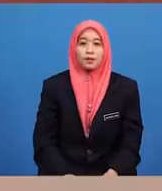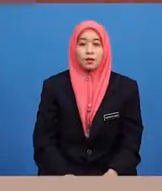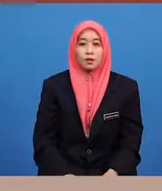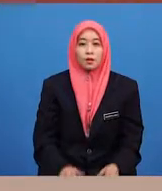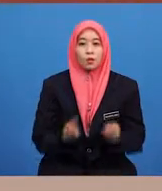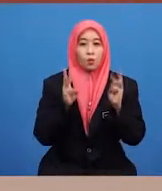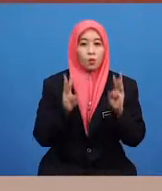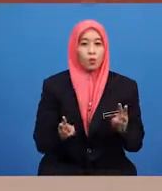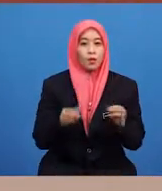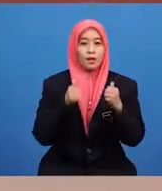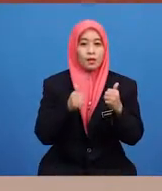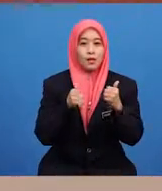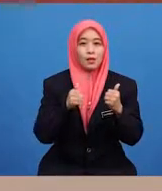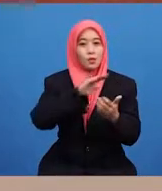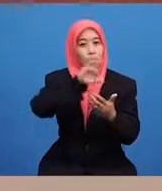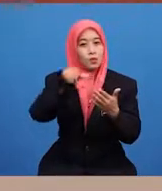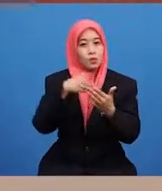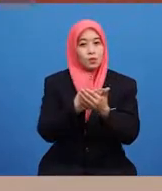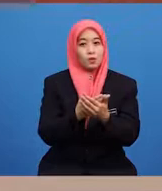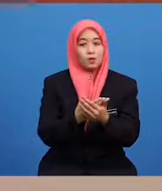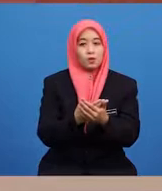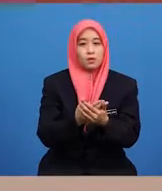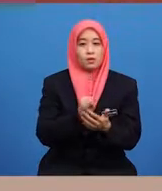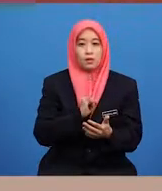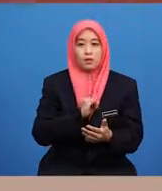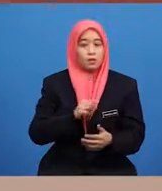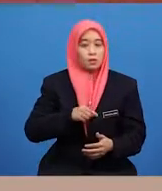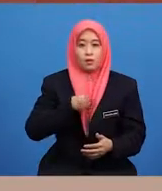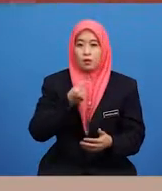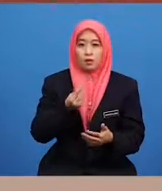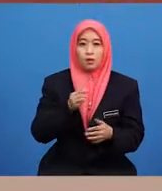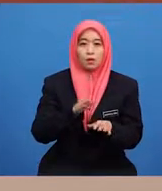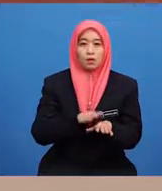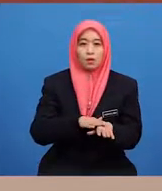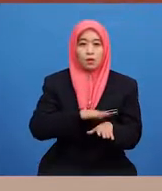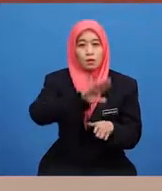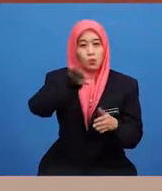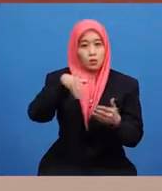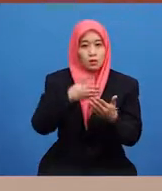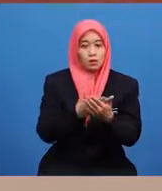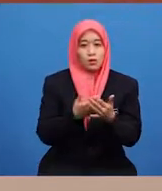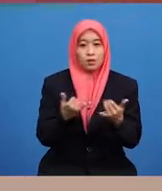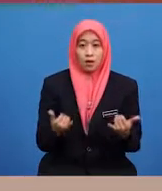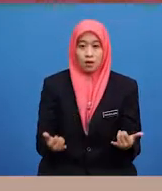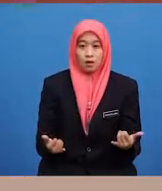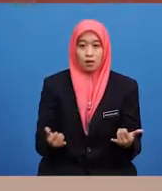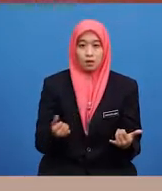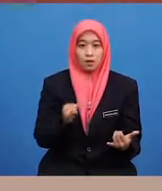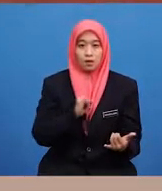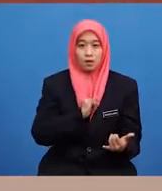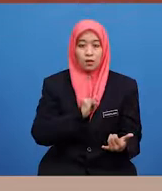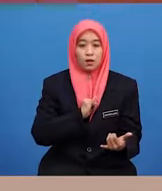Well done, everyone. I am so proud of you. Now, I